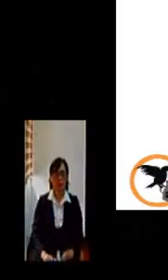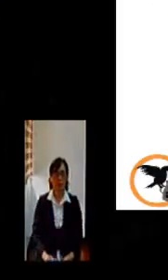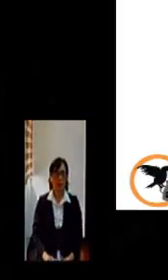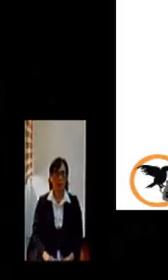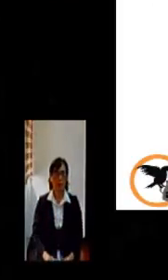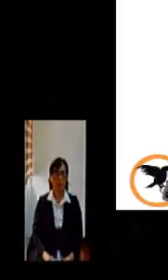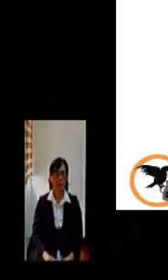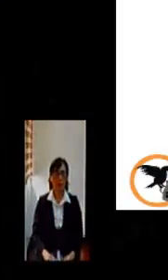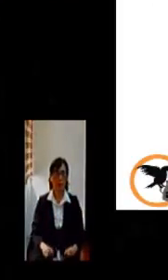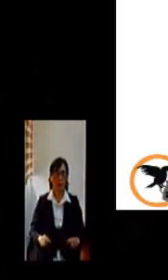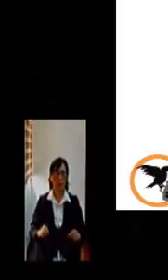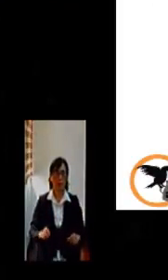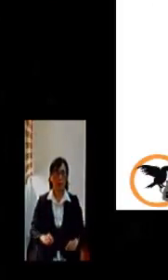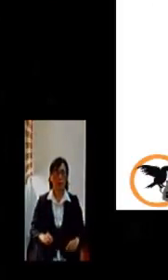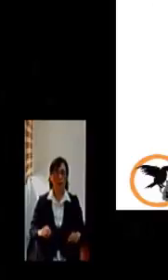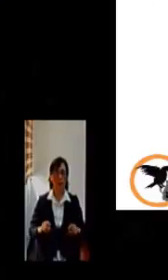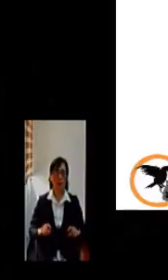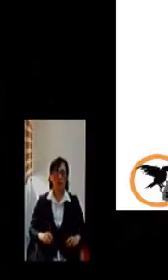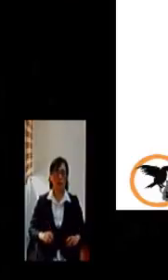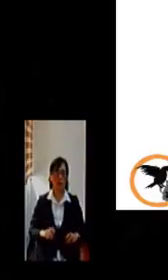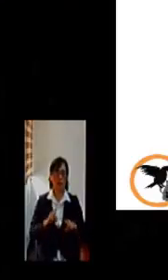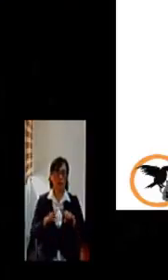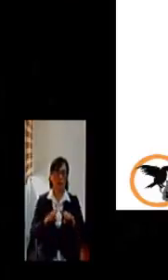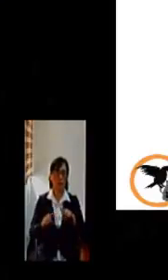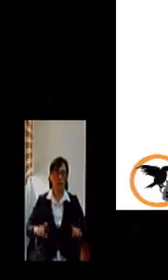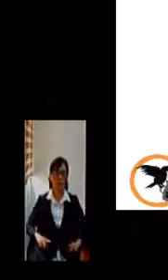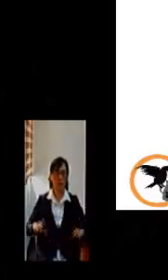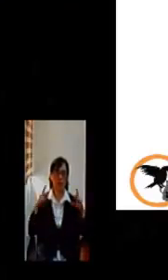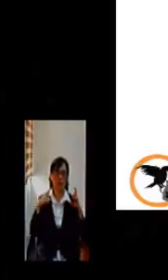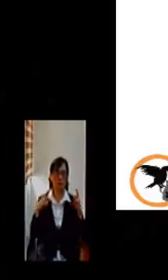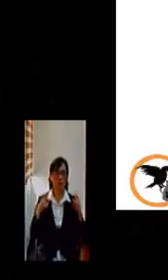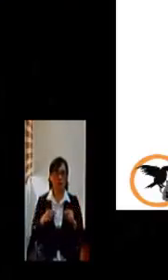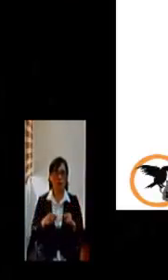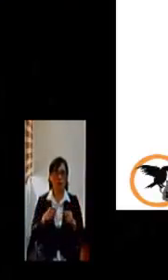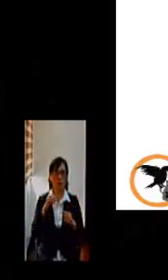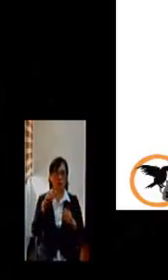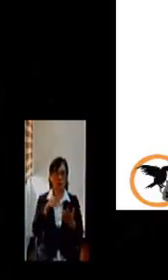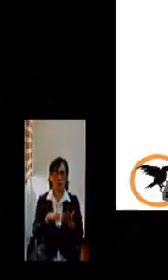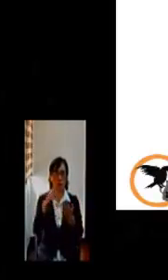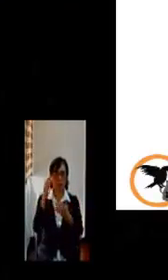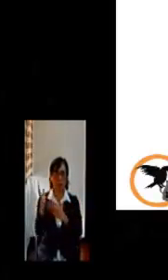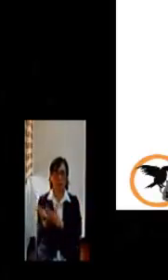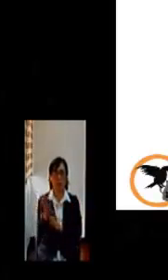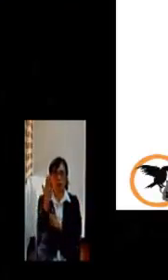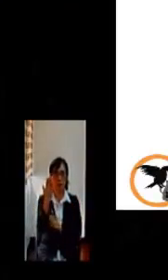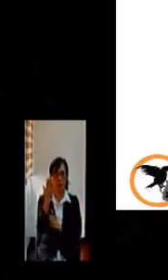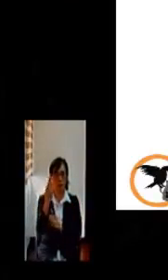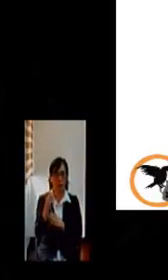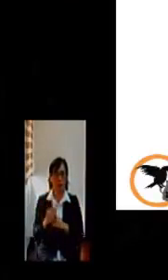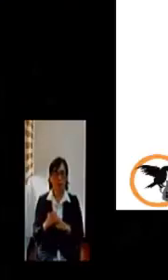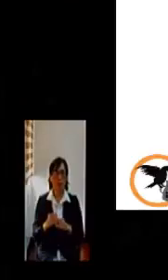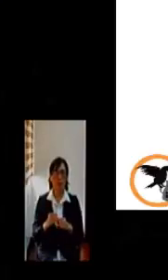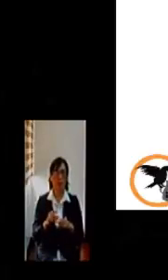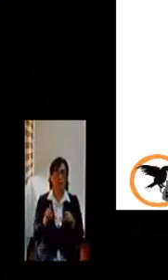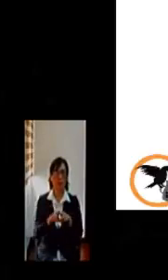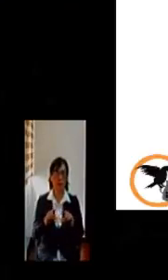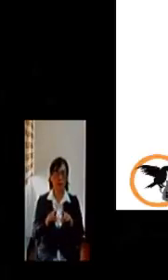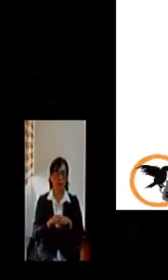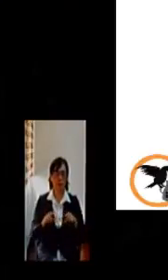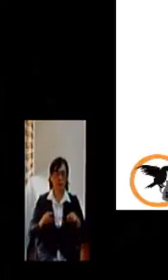Biodiversity would be the lens that I'll use this morning. And as you know, biodiversity is